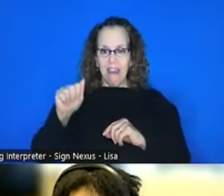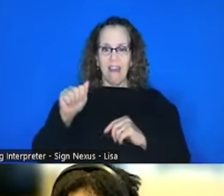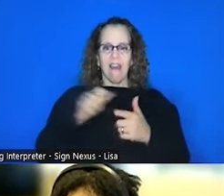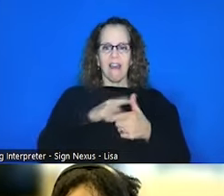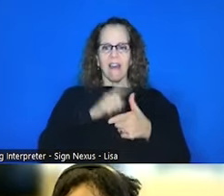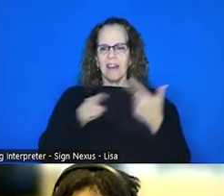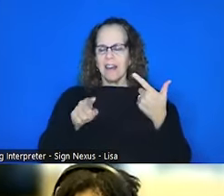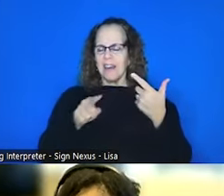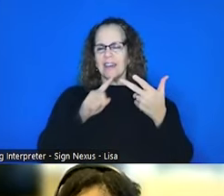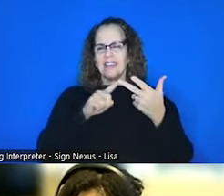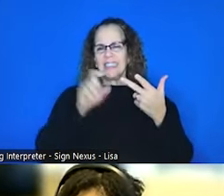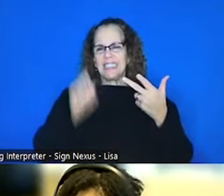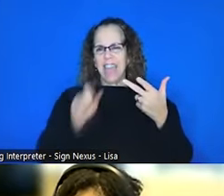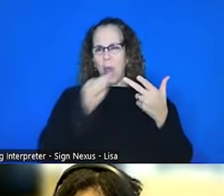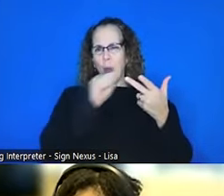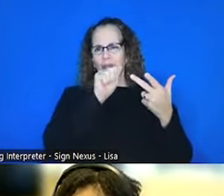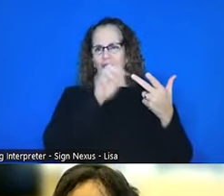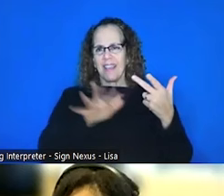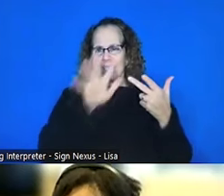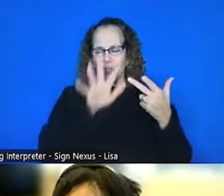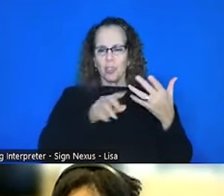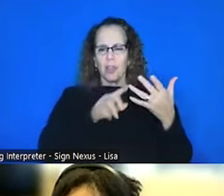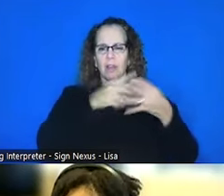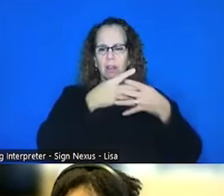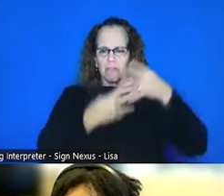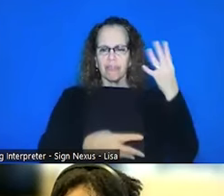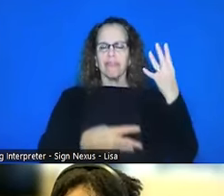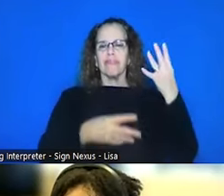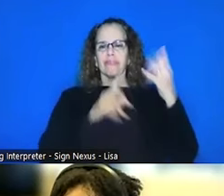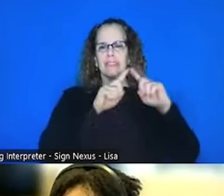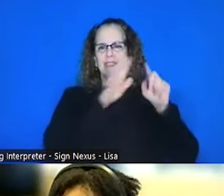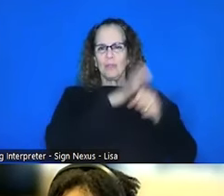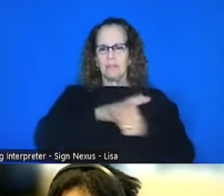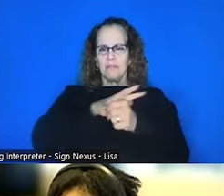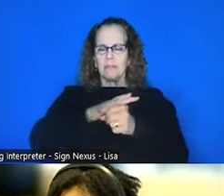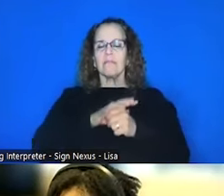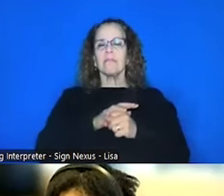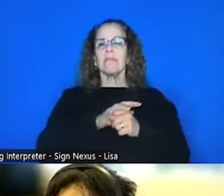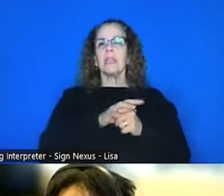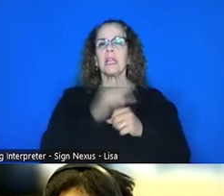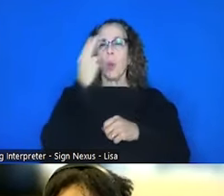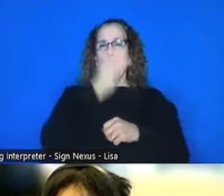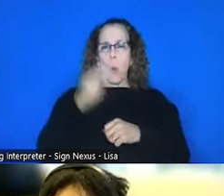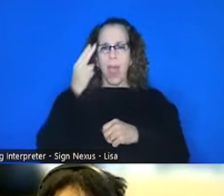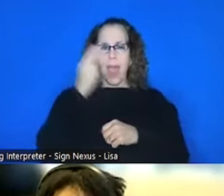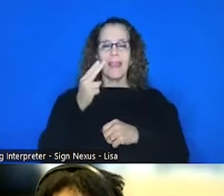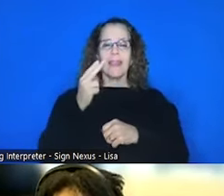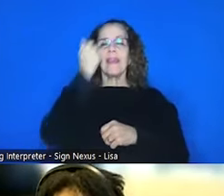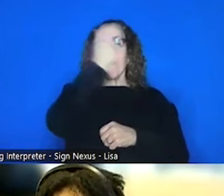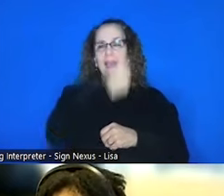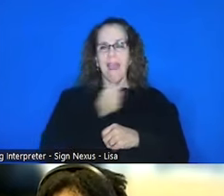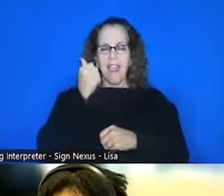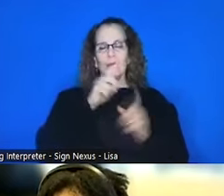Thailand, the Fafa Themis in the Polynesian culture that still exists, like in Hawaii, in Africa, they have